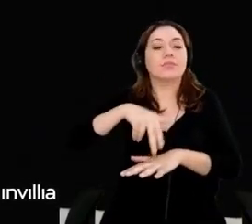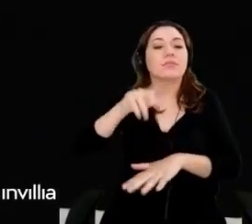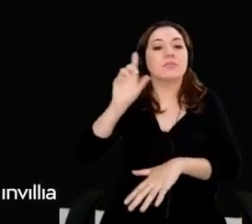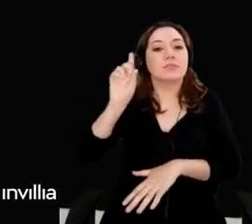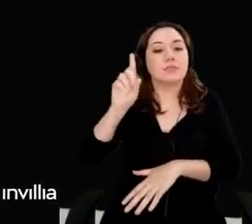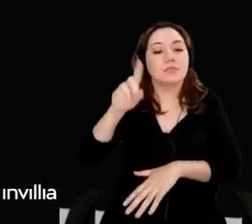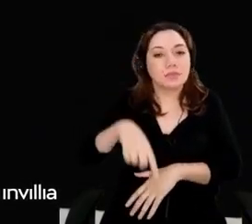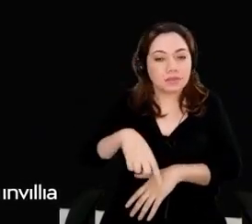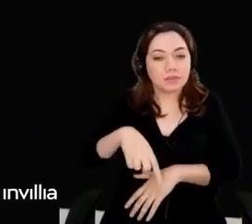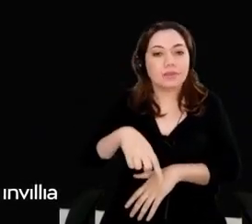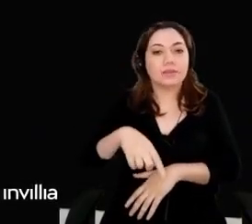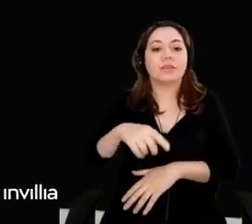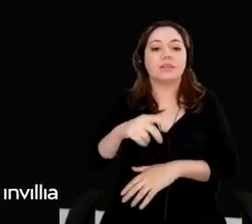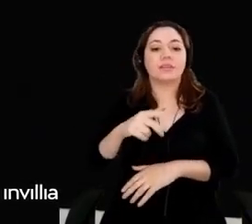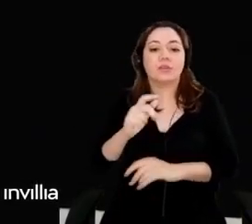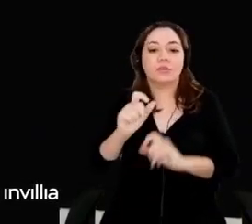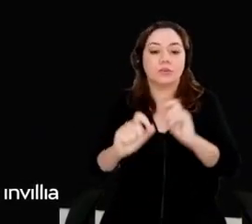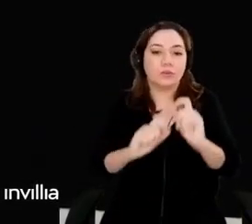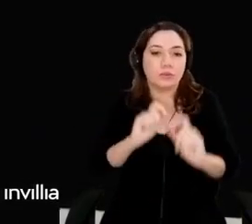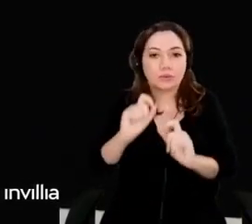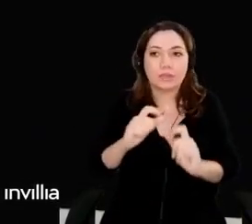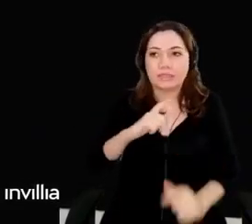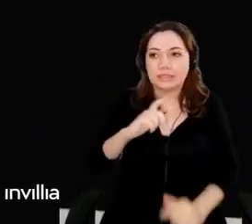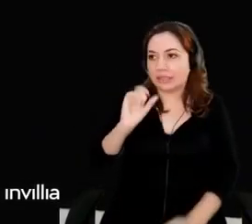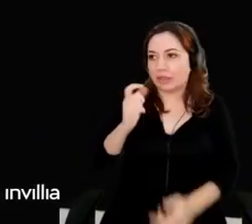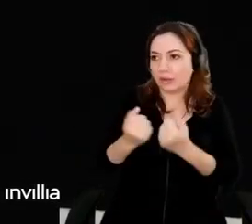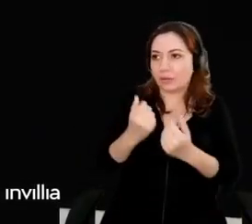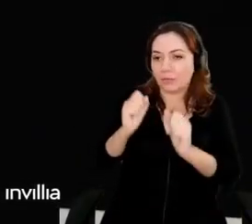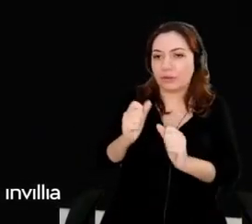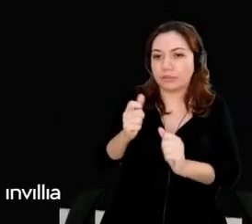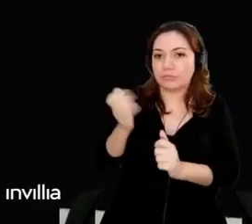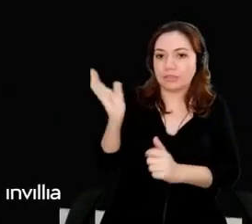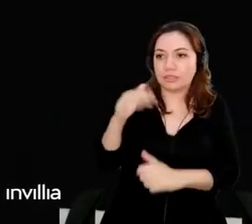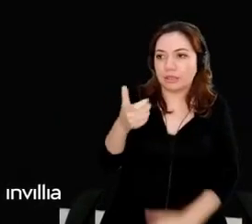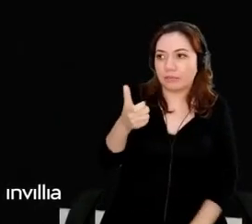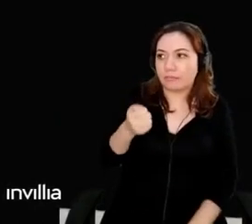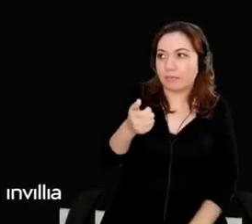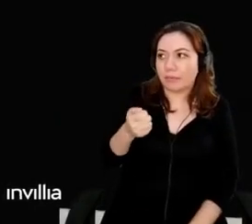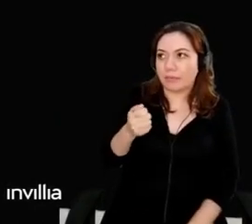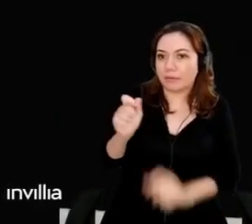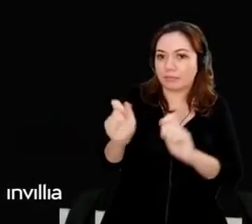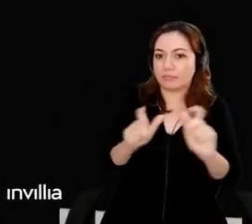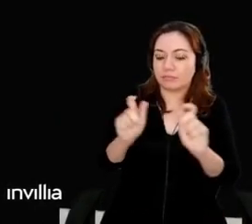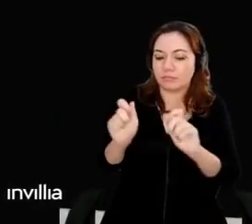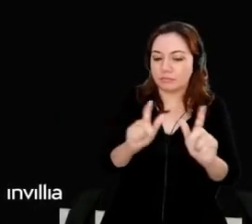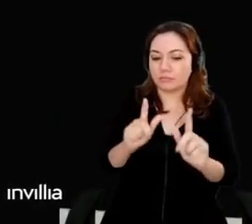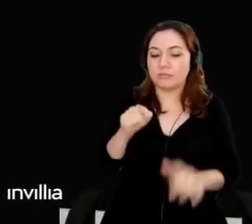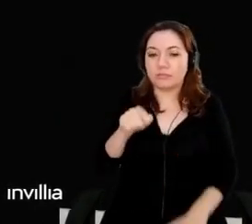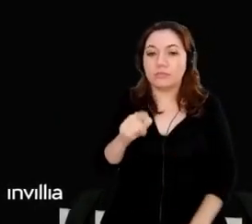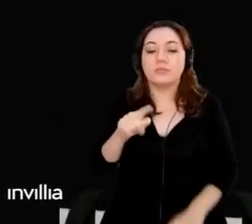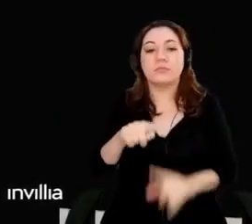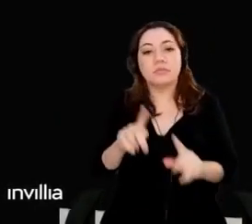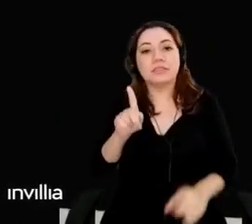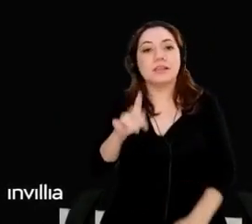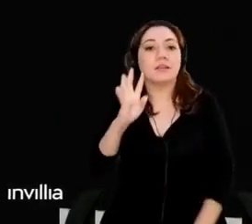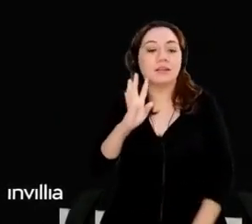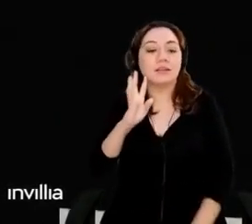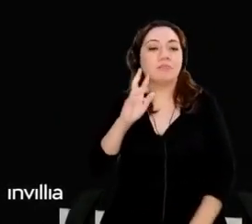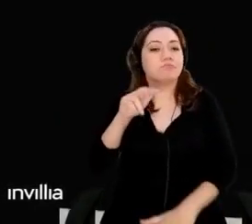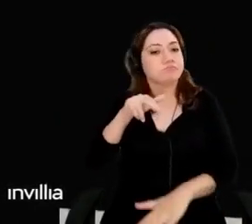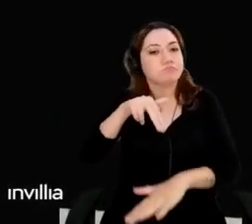clicker, if somebody can bring me a clicker for the presentations. But it's always fun to join the stage